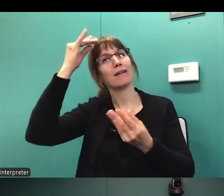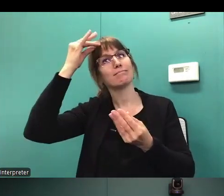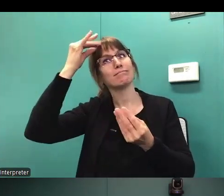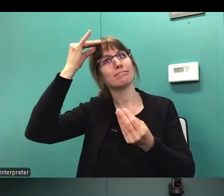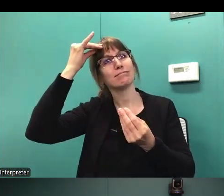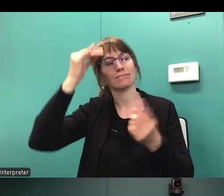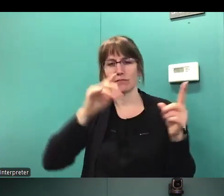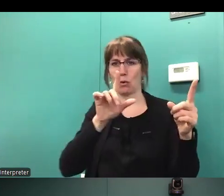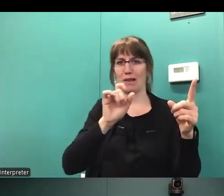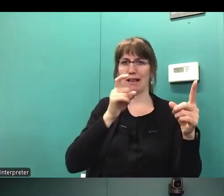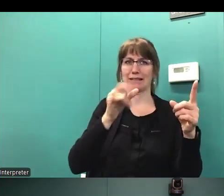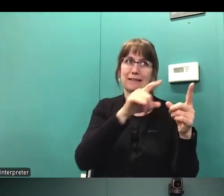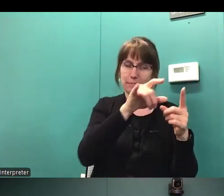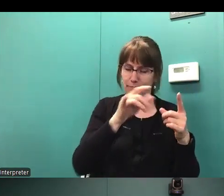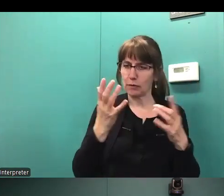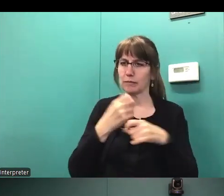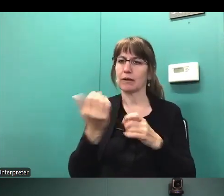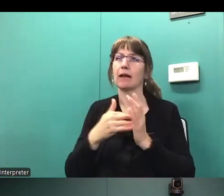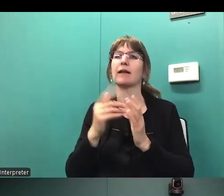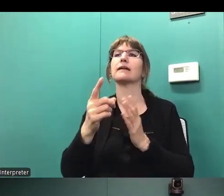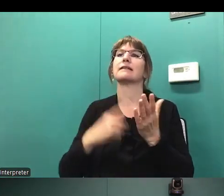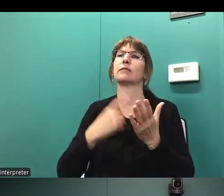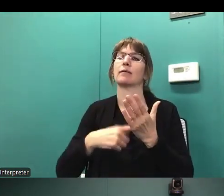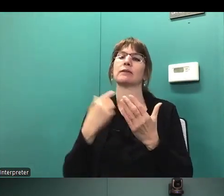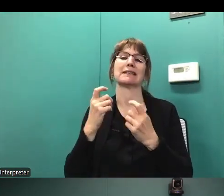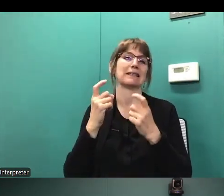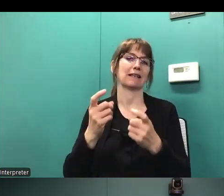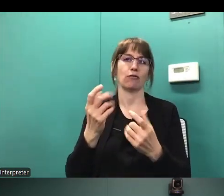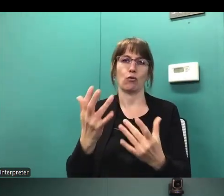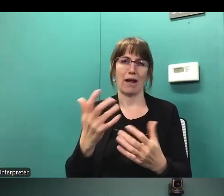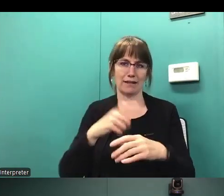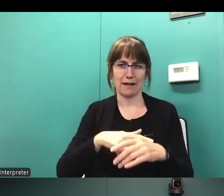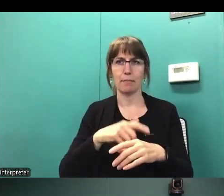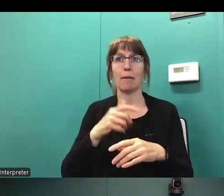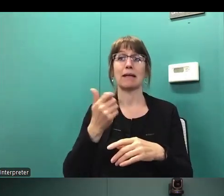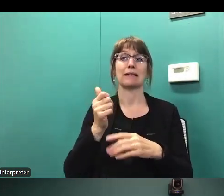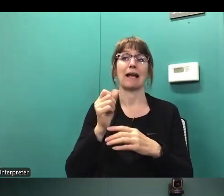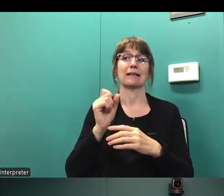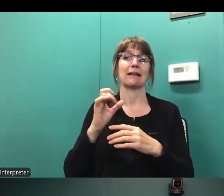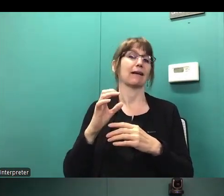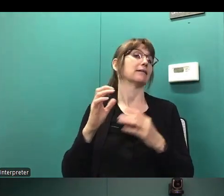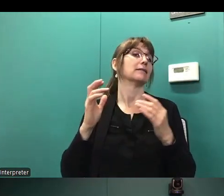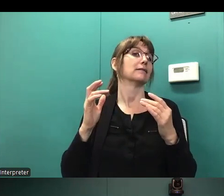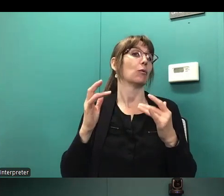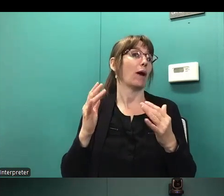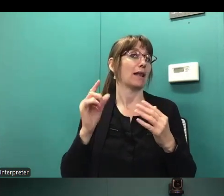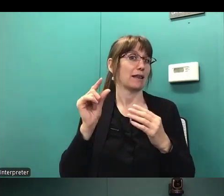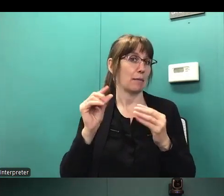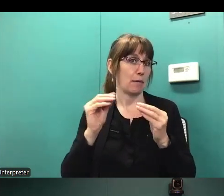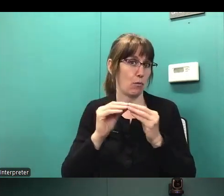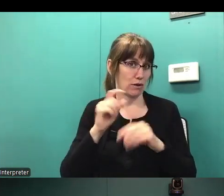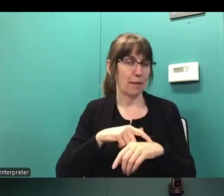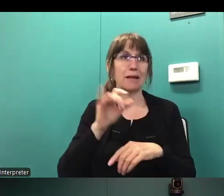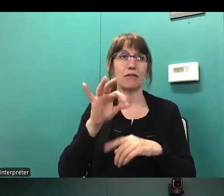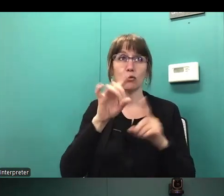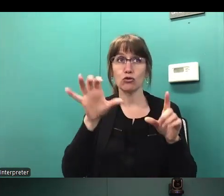Lexi just commented a lot of times, like she's giving that wait time, and like at 10 seconds, she'll just be like, I'm just gonna give a little bit more time. So what do you notice happens